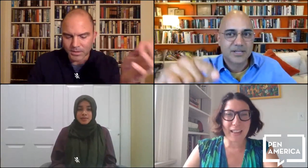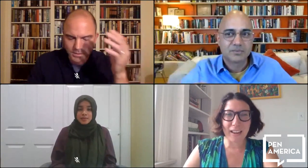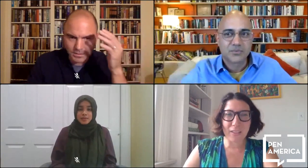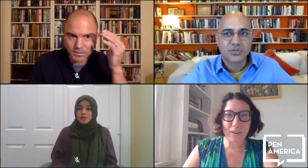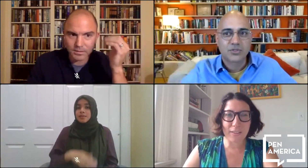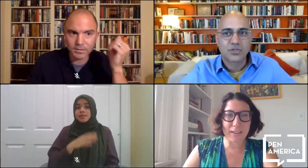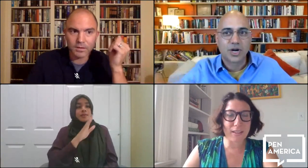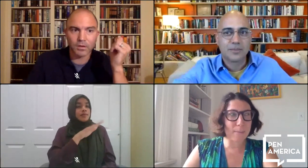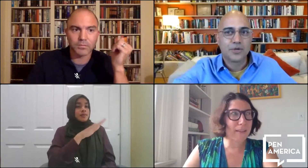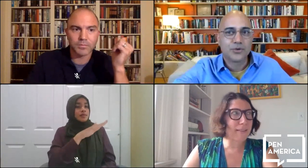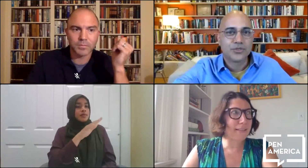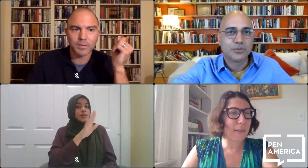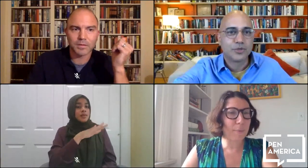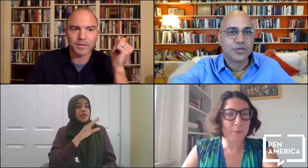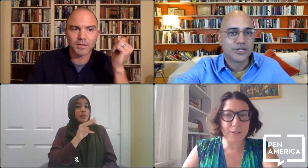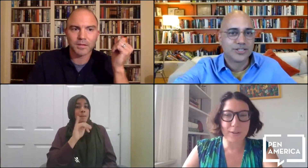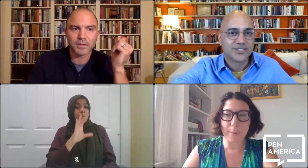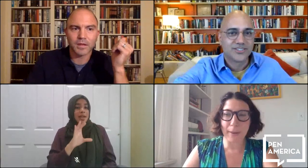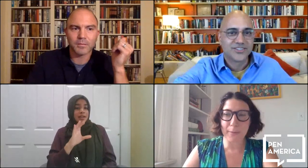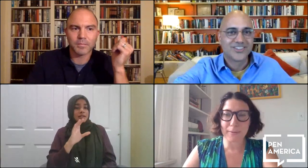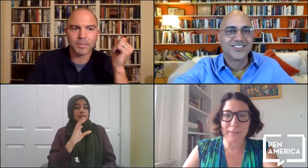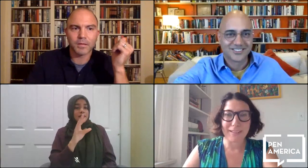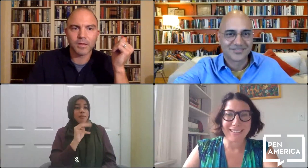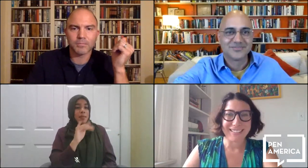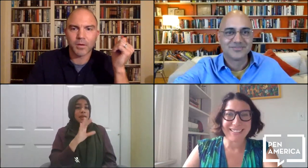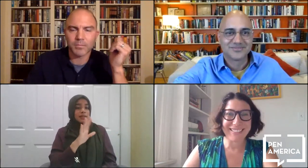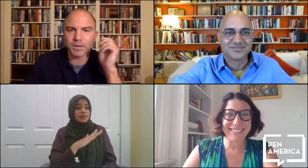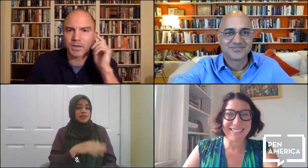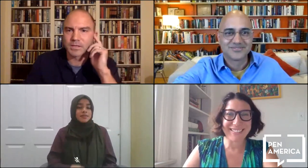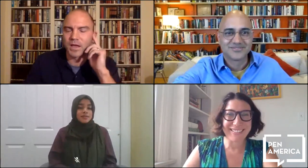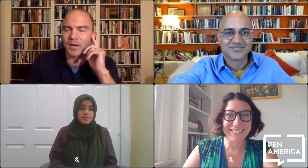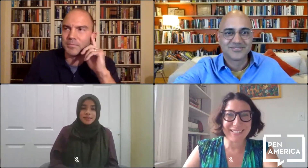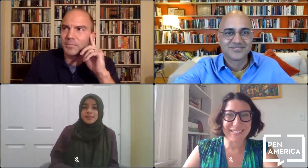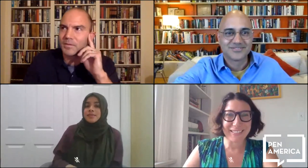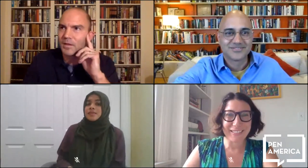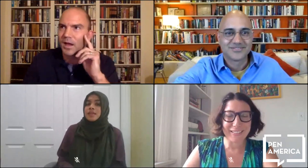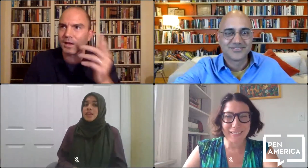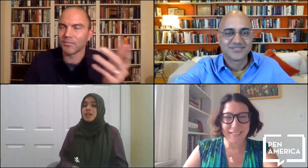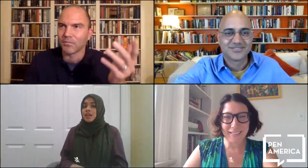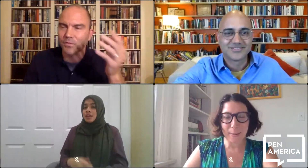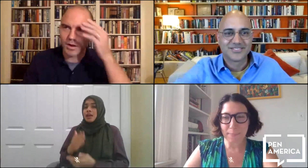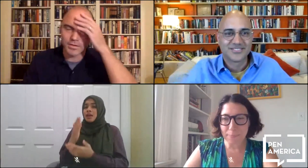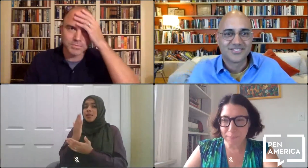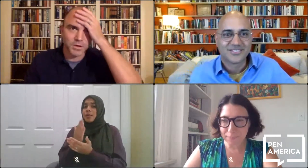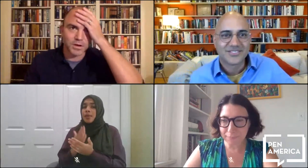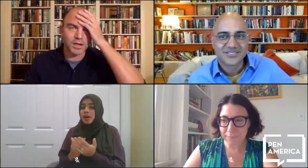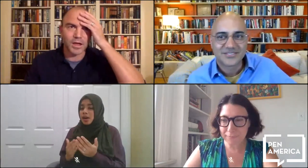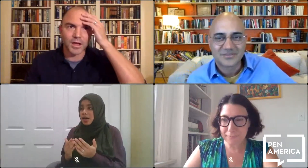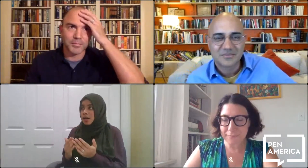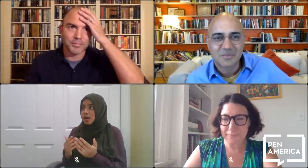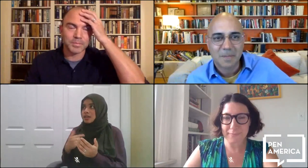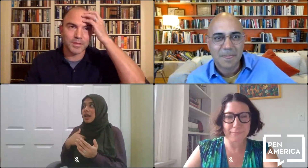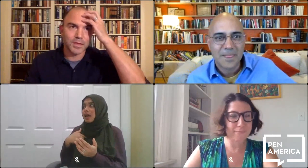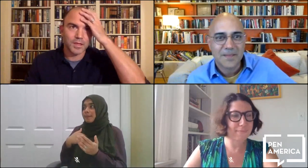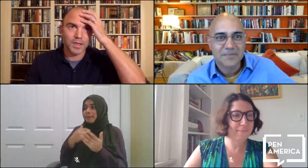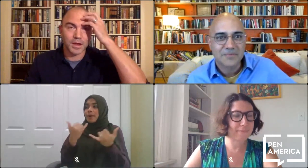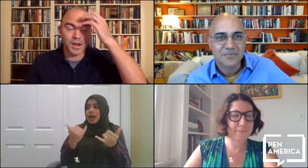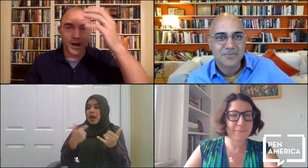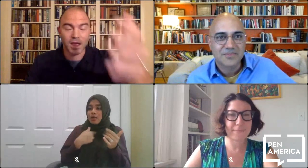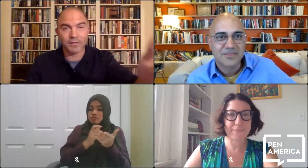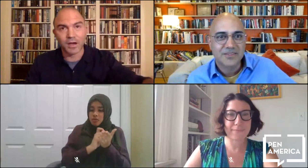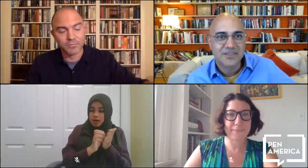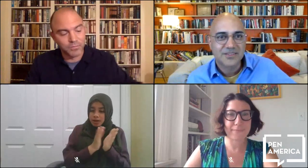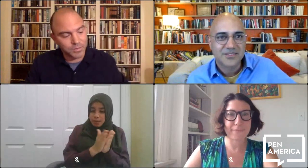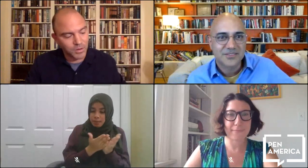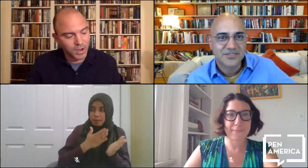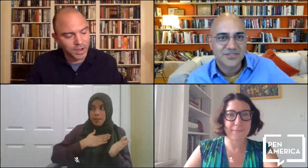Any other things on the back? Yeah, in part because I am working on this book, and